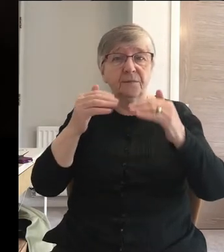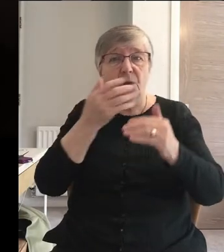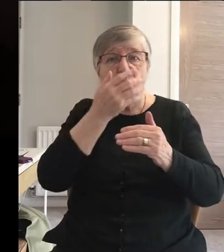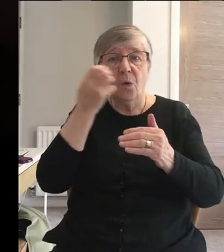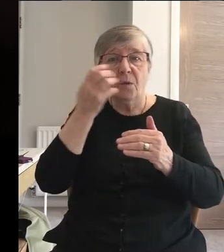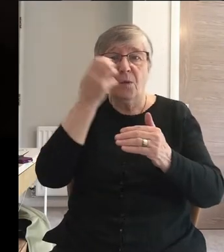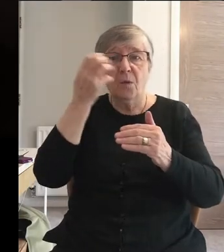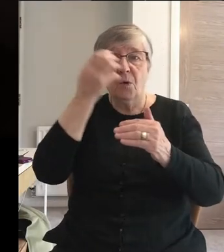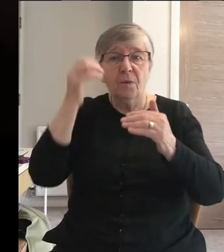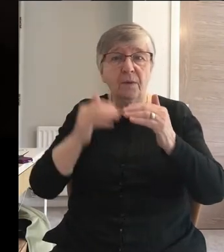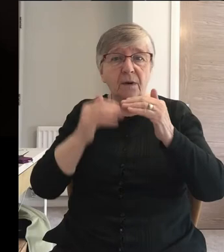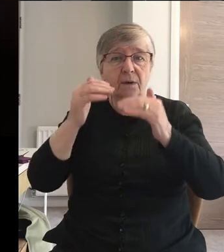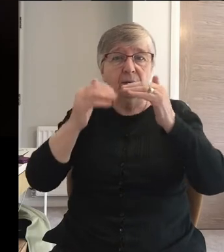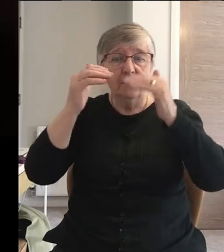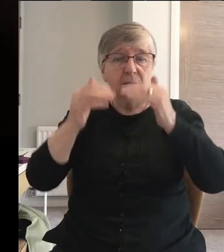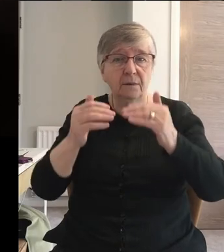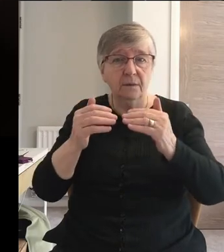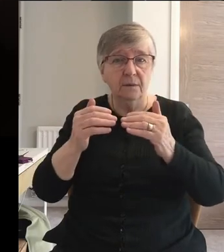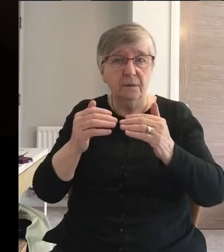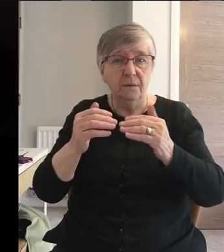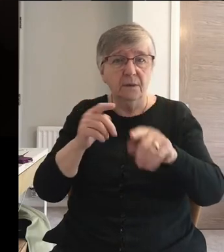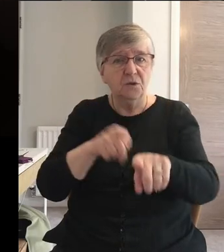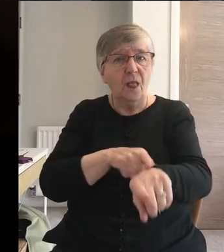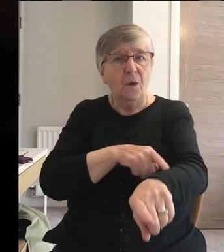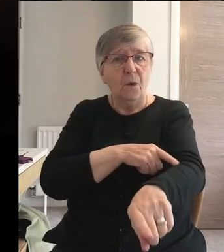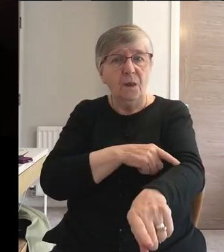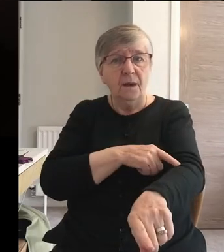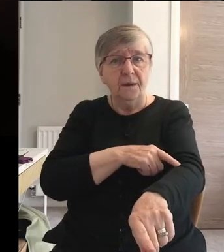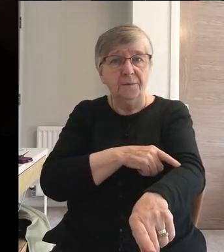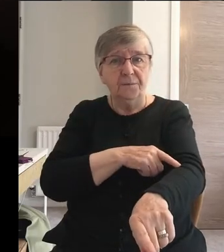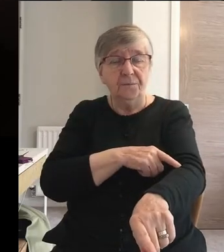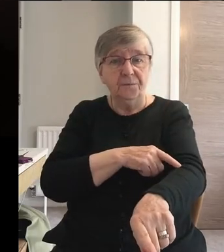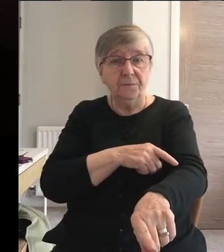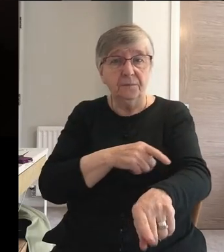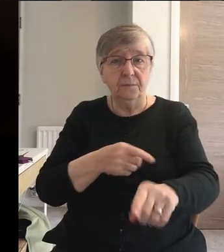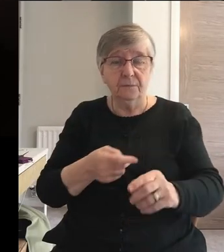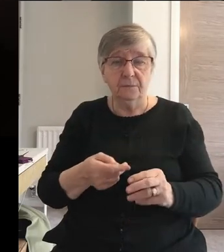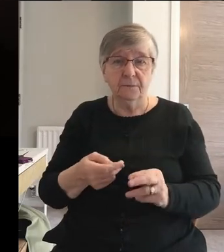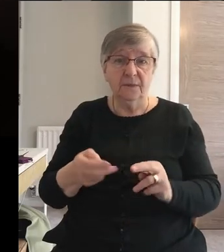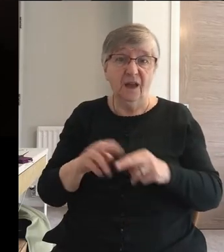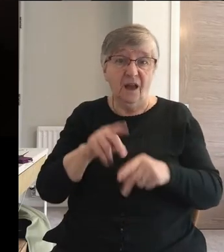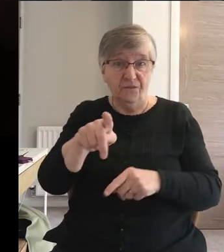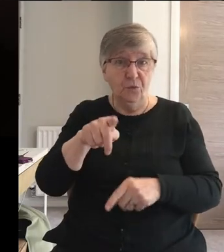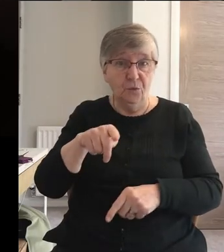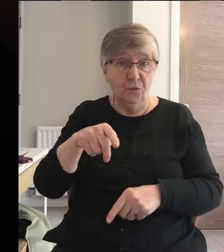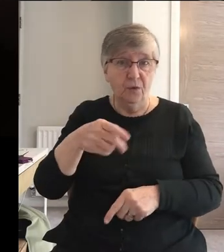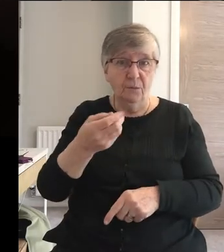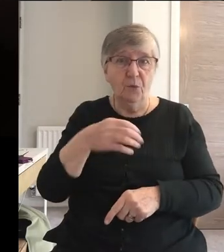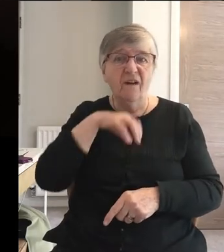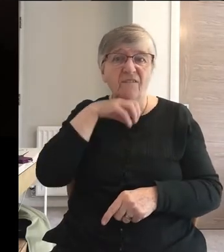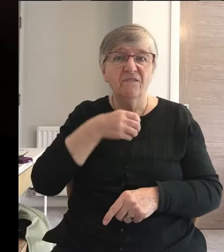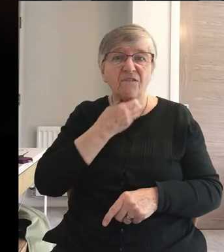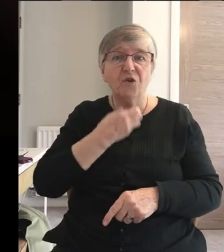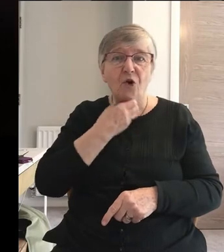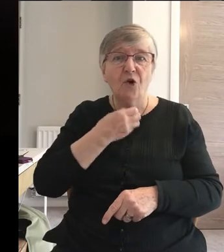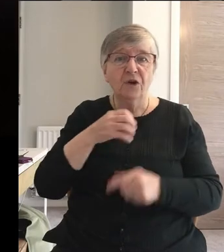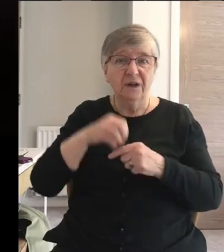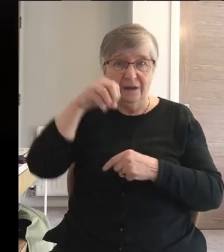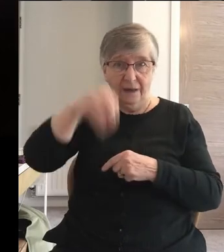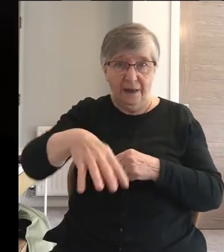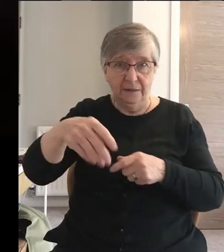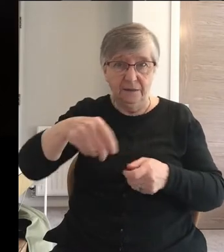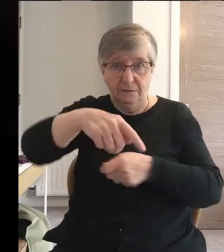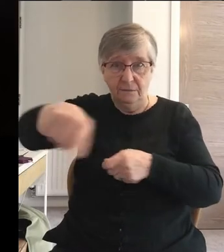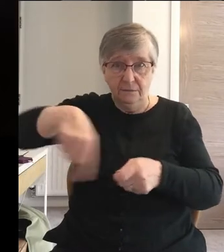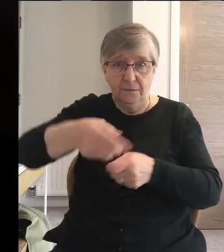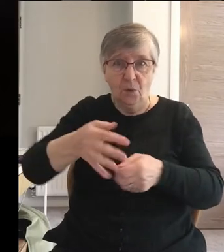just because it was happening bit by bit. It was gradual. I'm told that if you put a frog in a pan of water and heat it